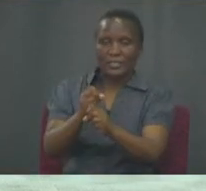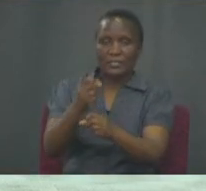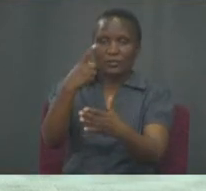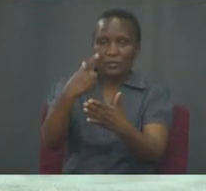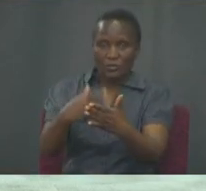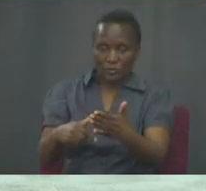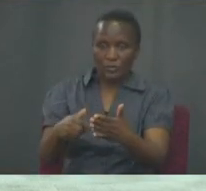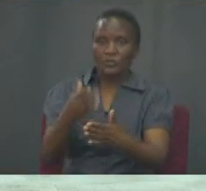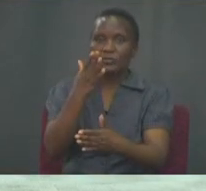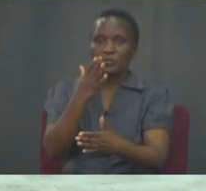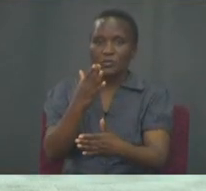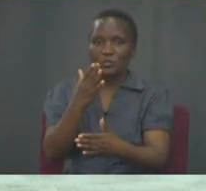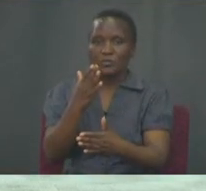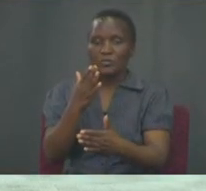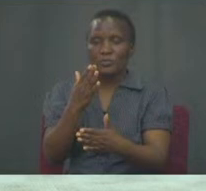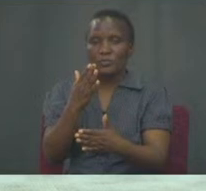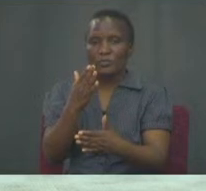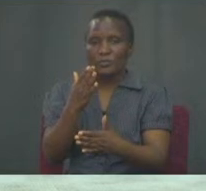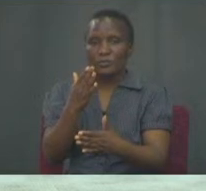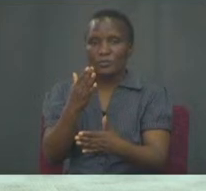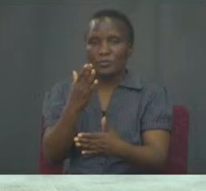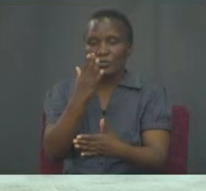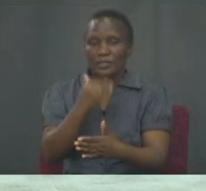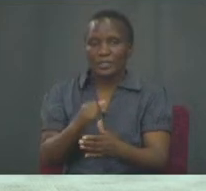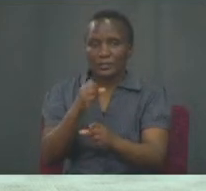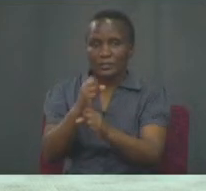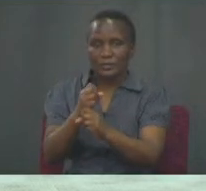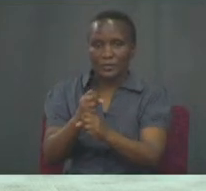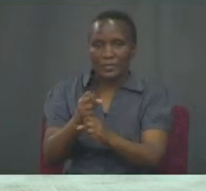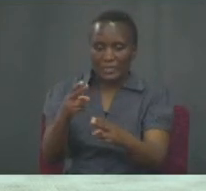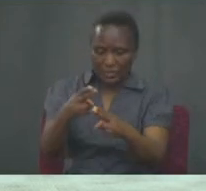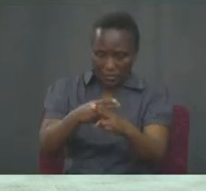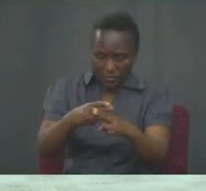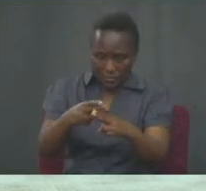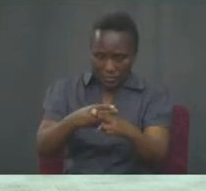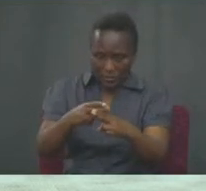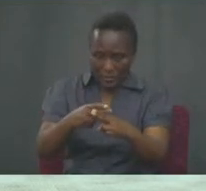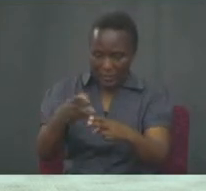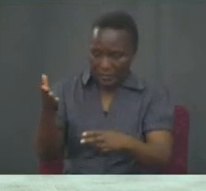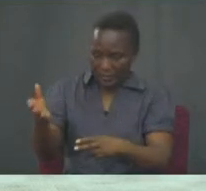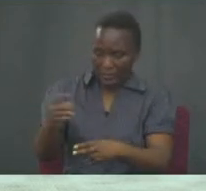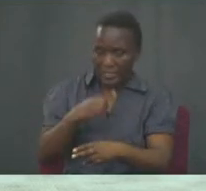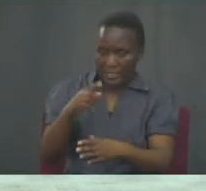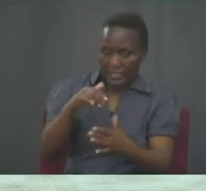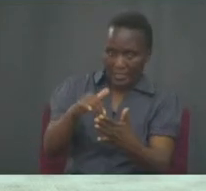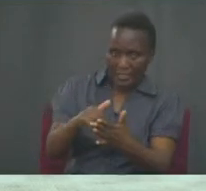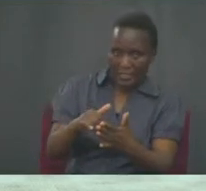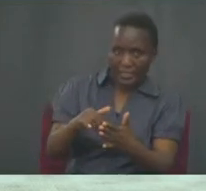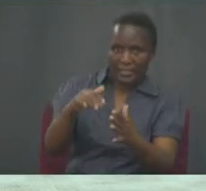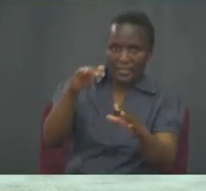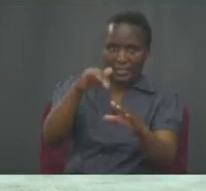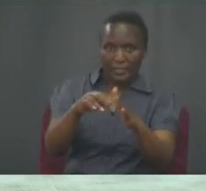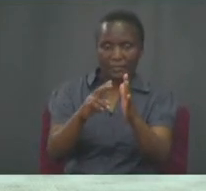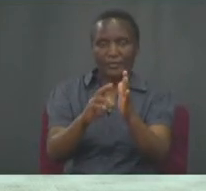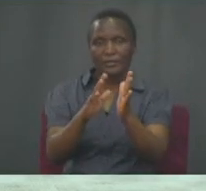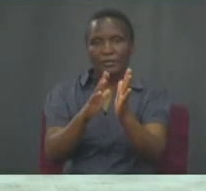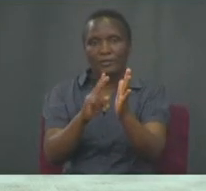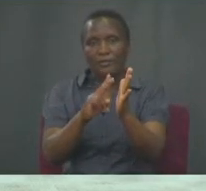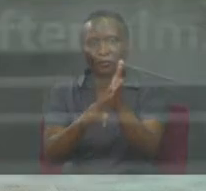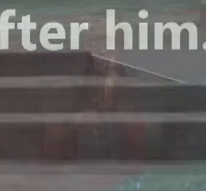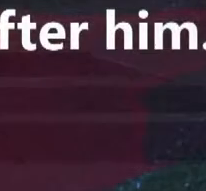And so you will notice that as soon as Deborah had said that, the Bible in verse 14 says,